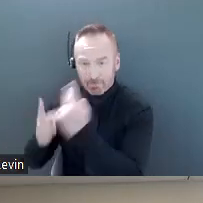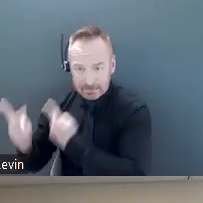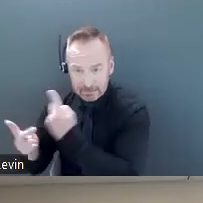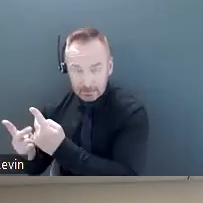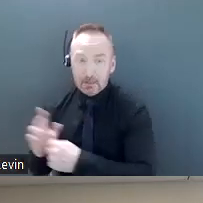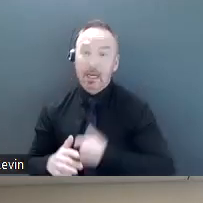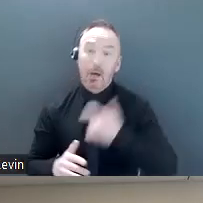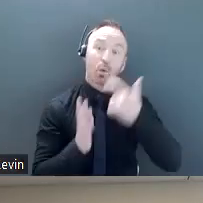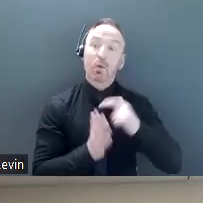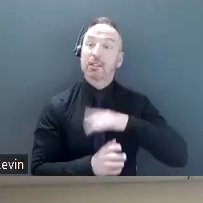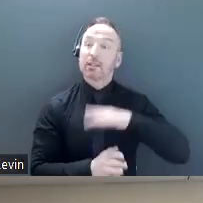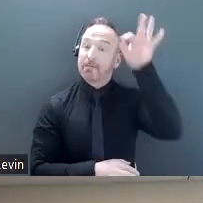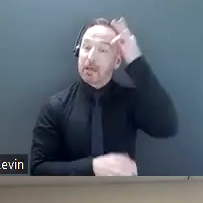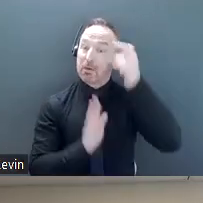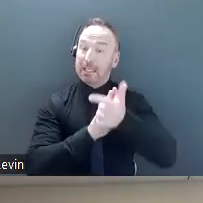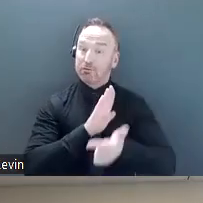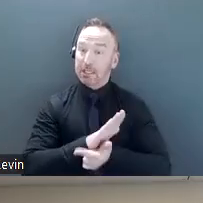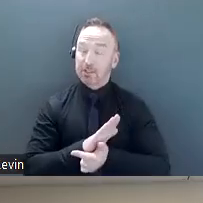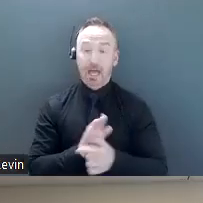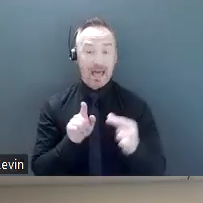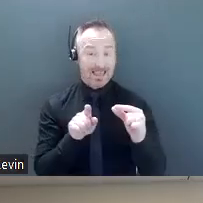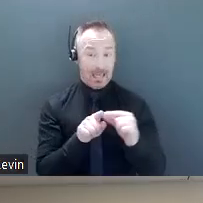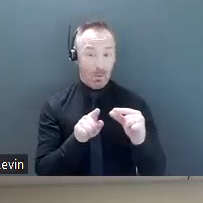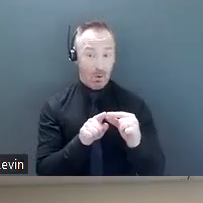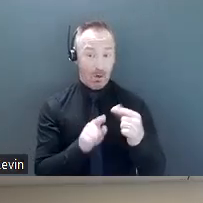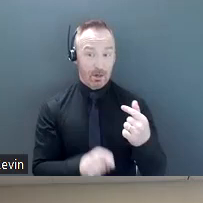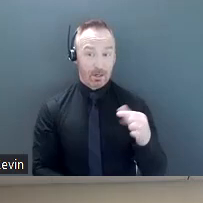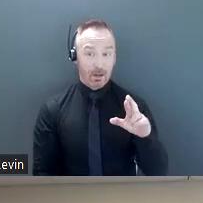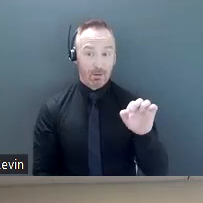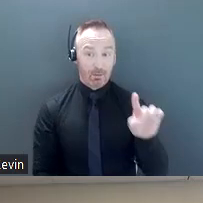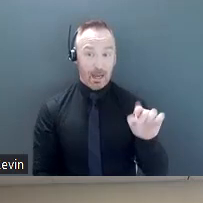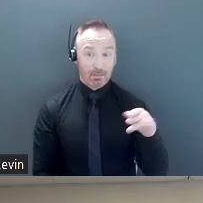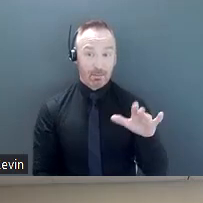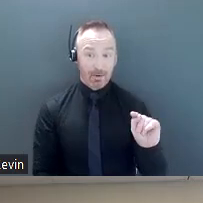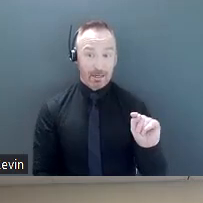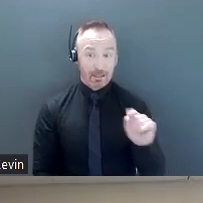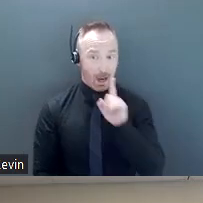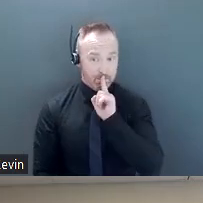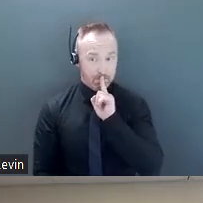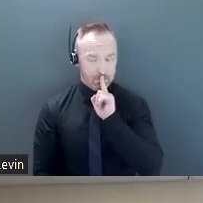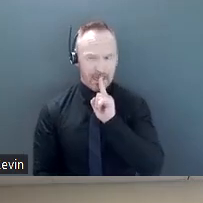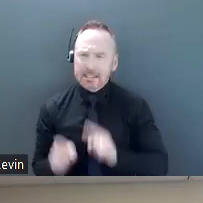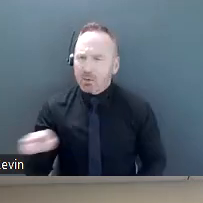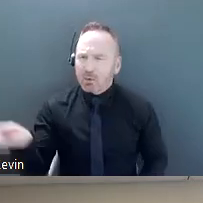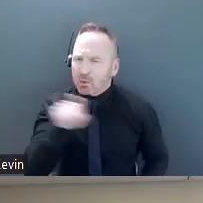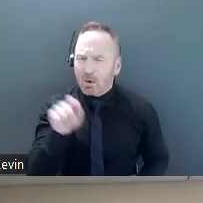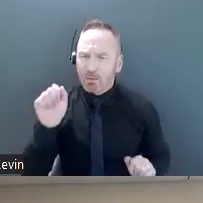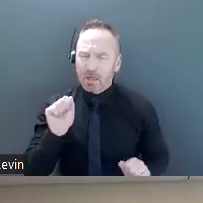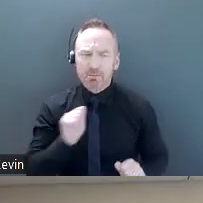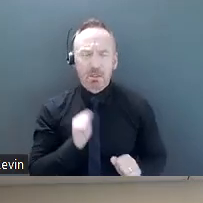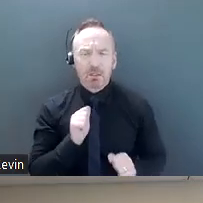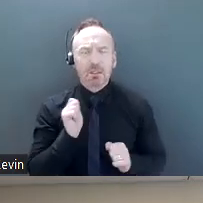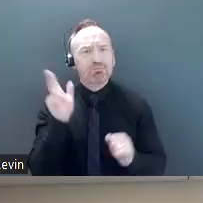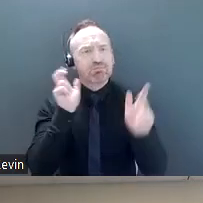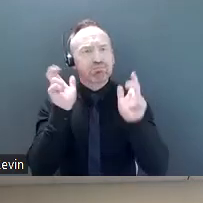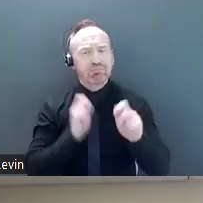legislation, it doesn't have the word grandparent. Now, you may scratch your head and say, why is there one set